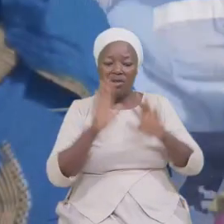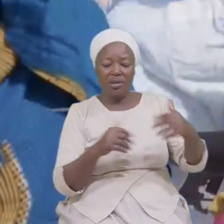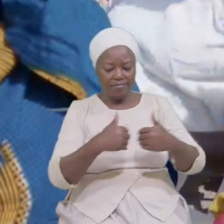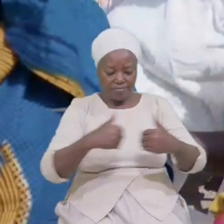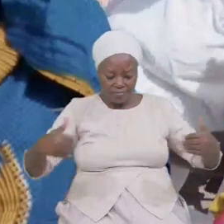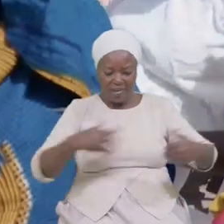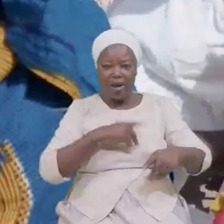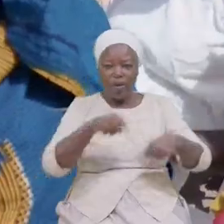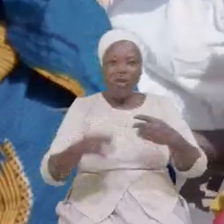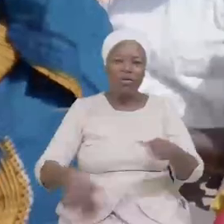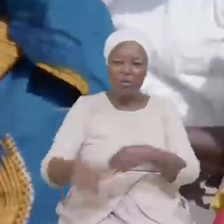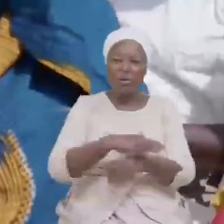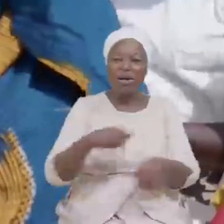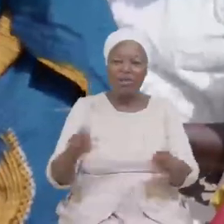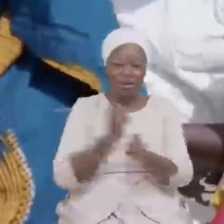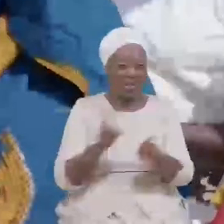like you are going over.